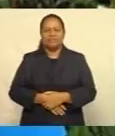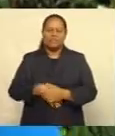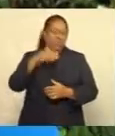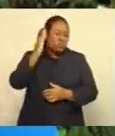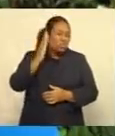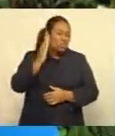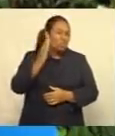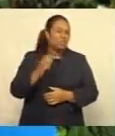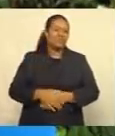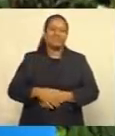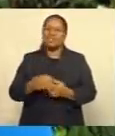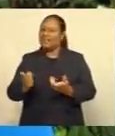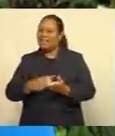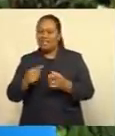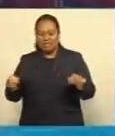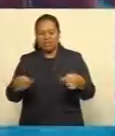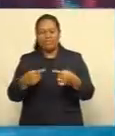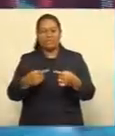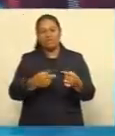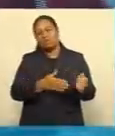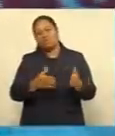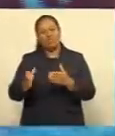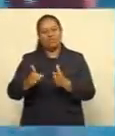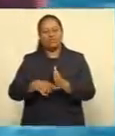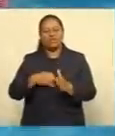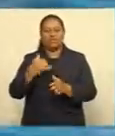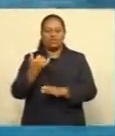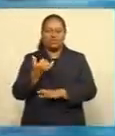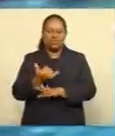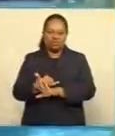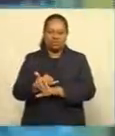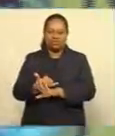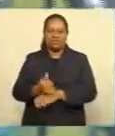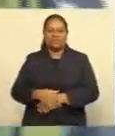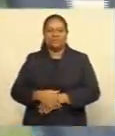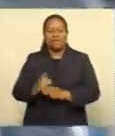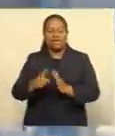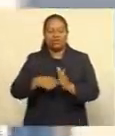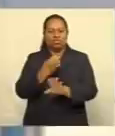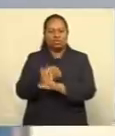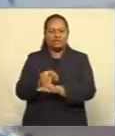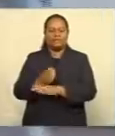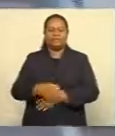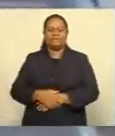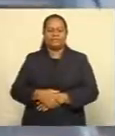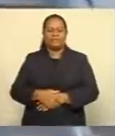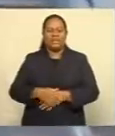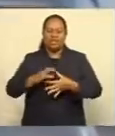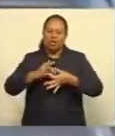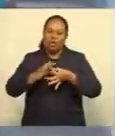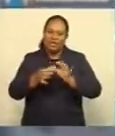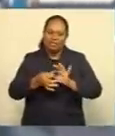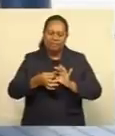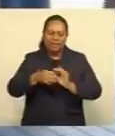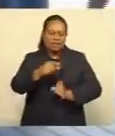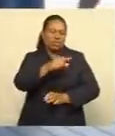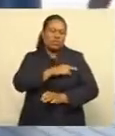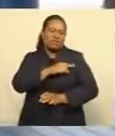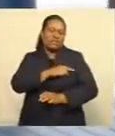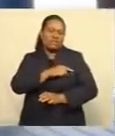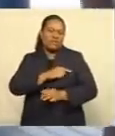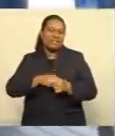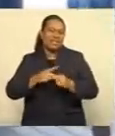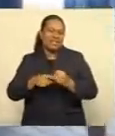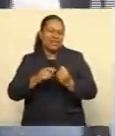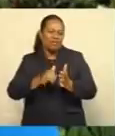moved their competitions to June. And like I said earlier, our Open Olympic qualifiers will be at the end of May and